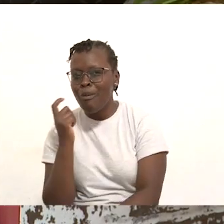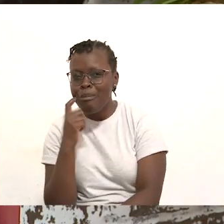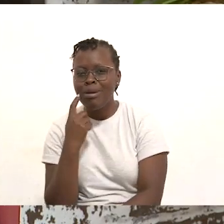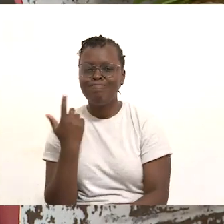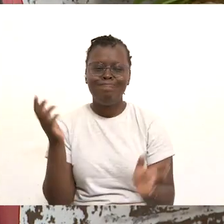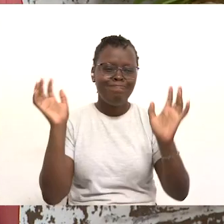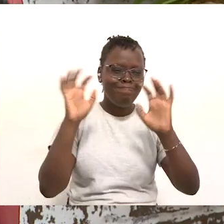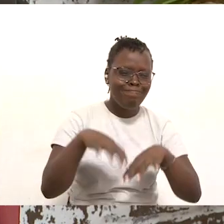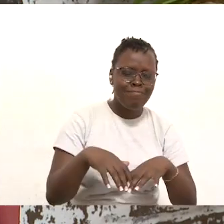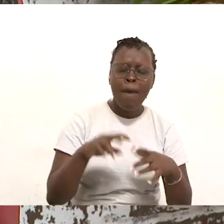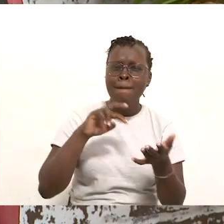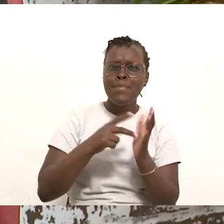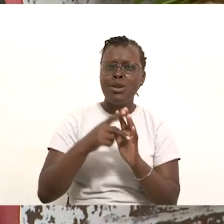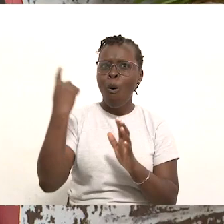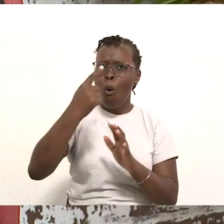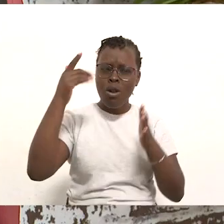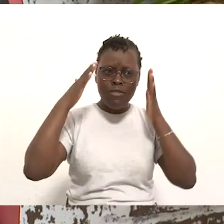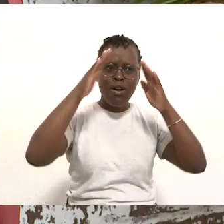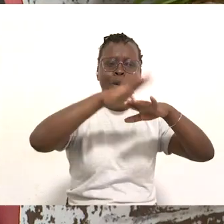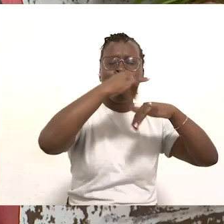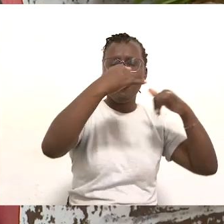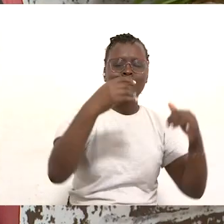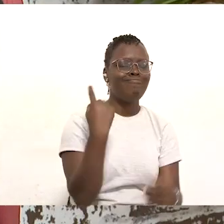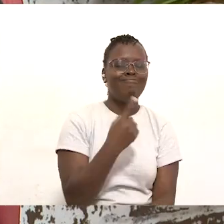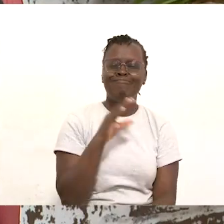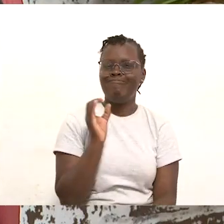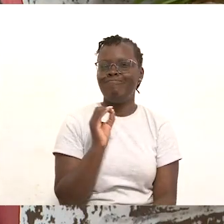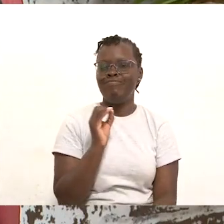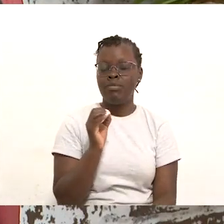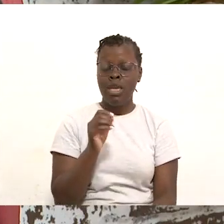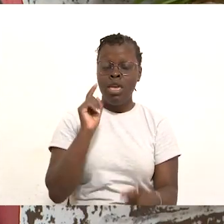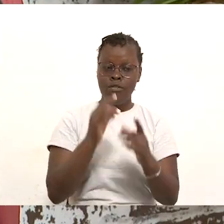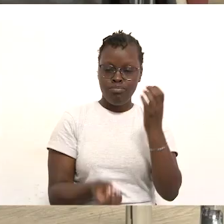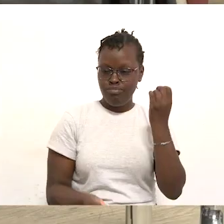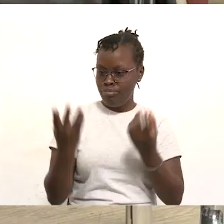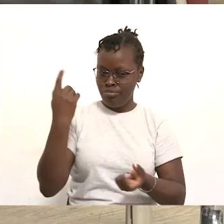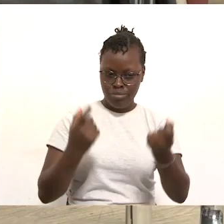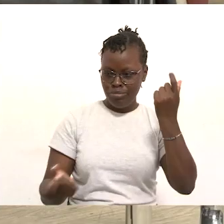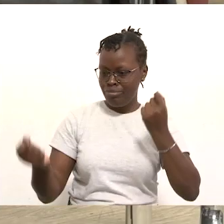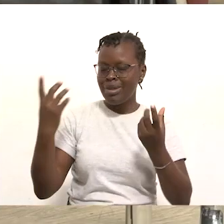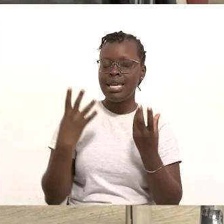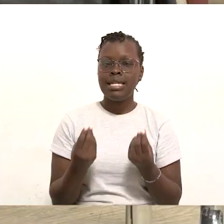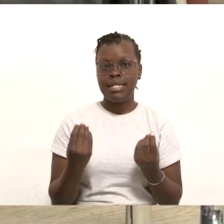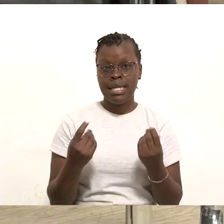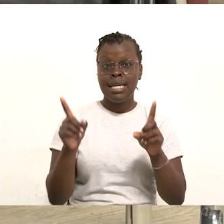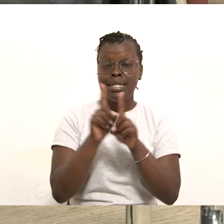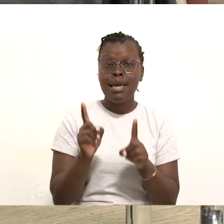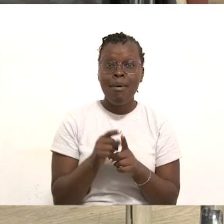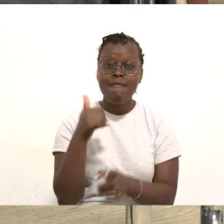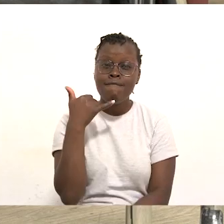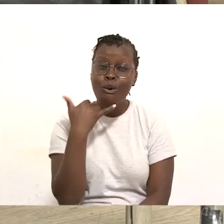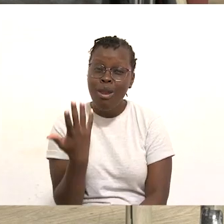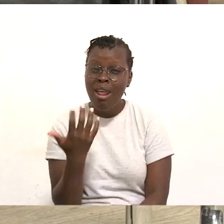in a school. They don't have to come to where you are. When you set up such like things, they will be able to do it. There is also mobile